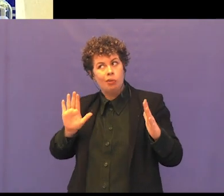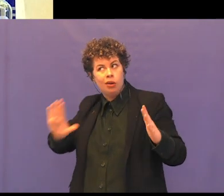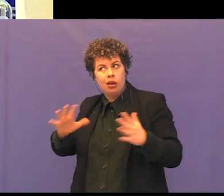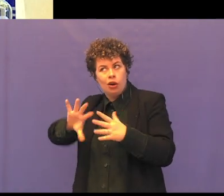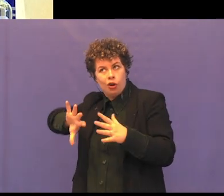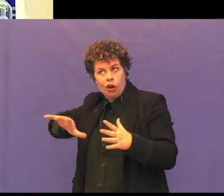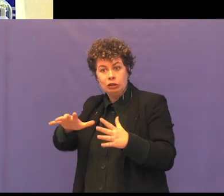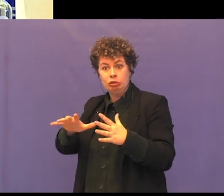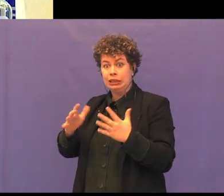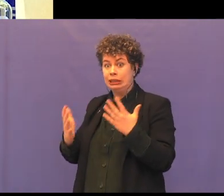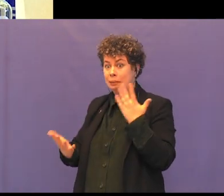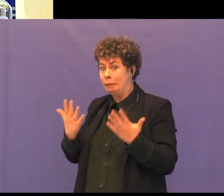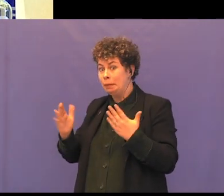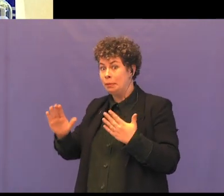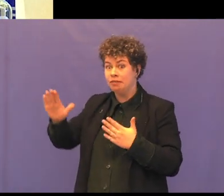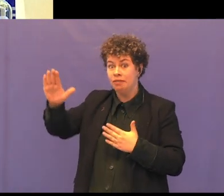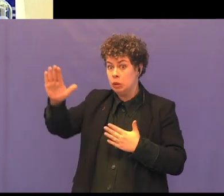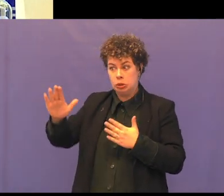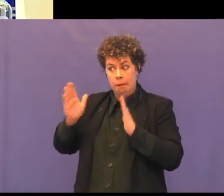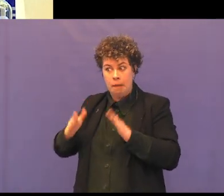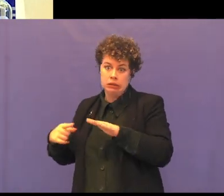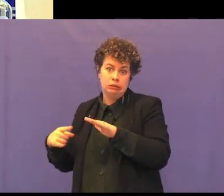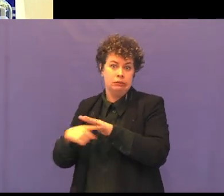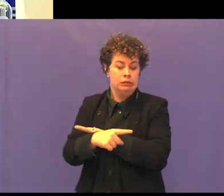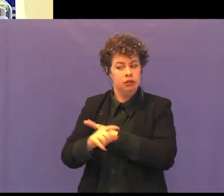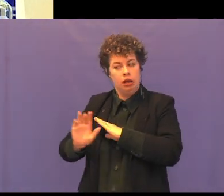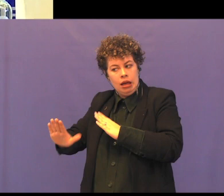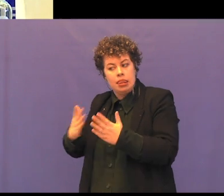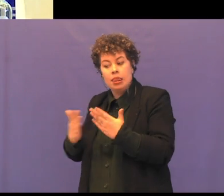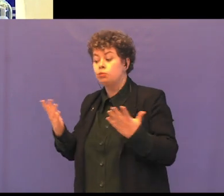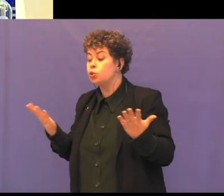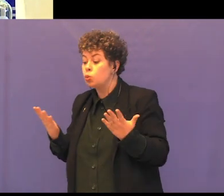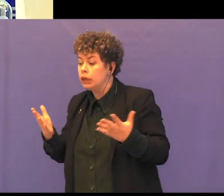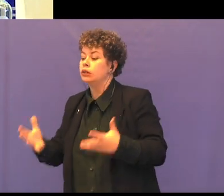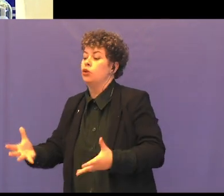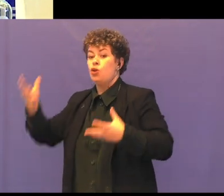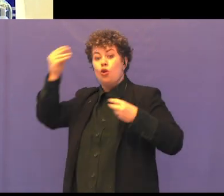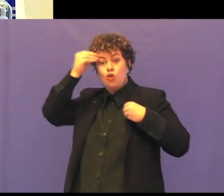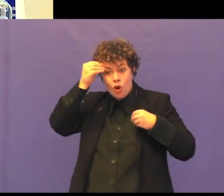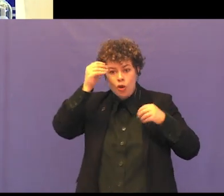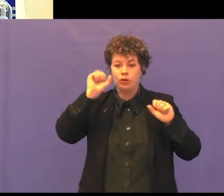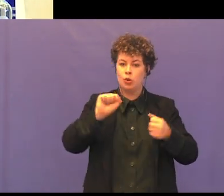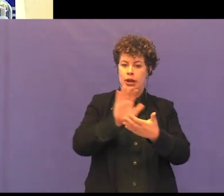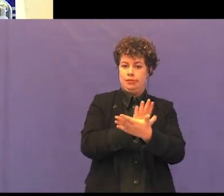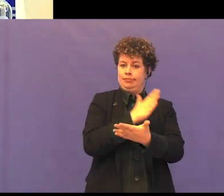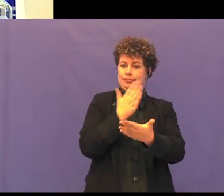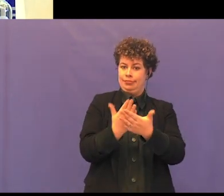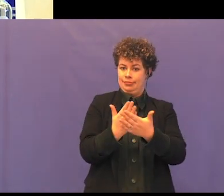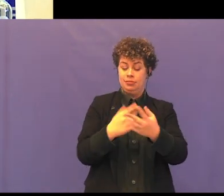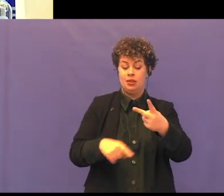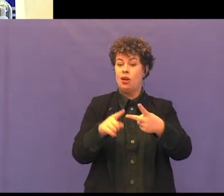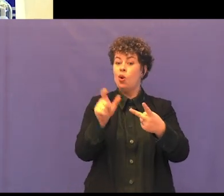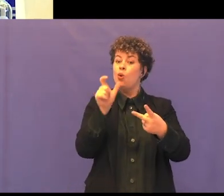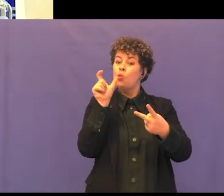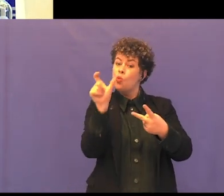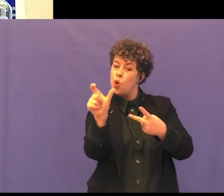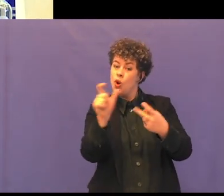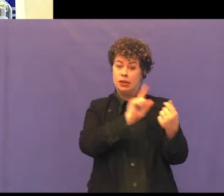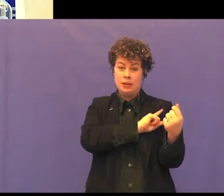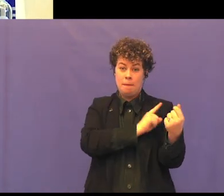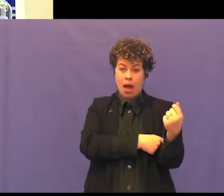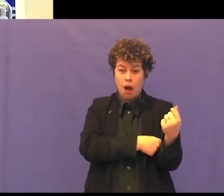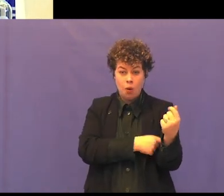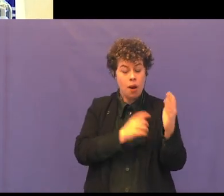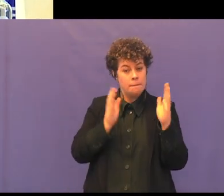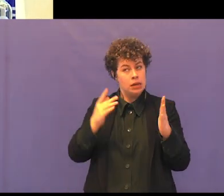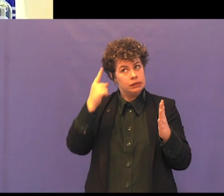power of words in the right way, also for us and for the planet. So thank you. Please give a big round of applause to our keynote